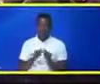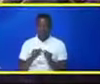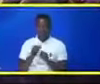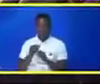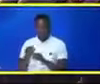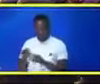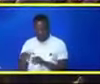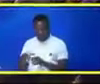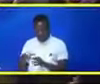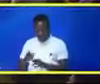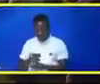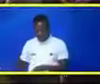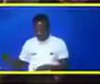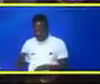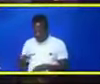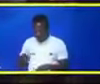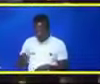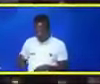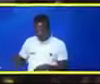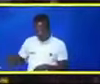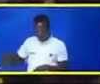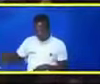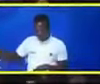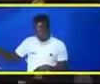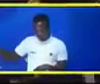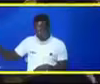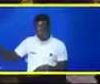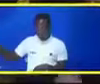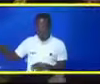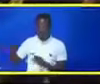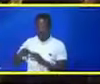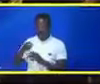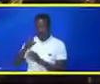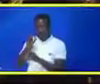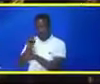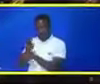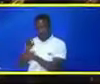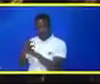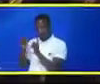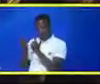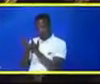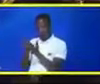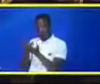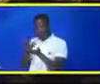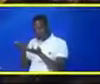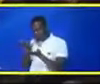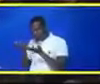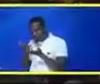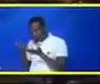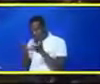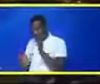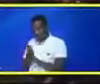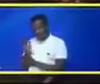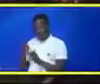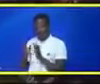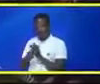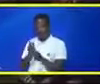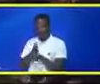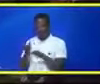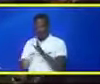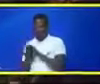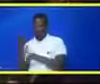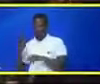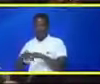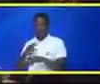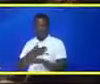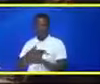way to my right, which will be your left. The counselors will have a word with you very quickly, and then you are back to your seat. Let's